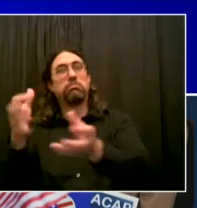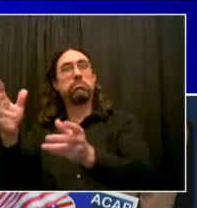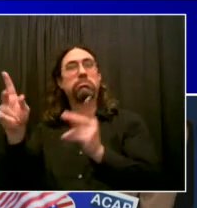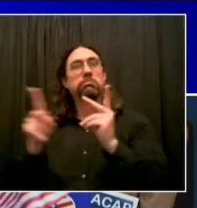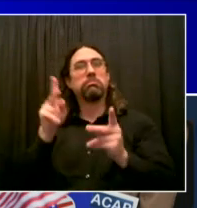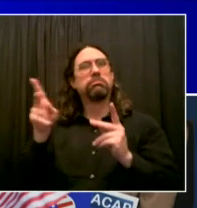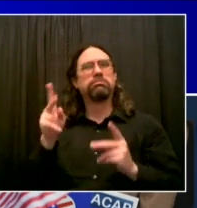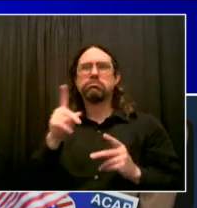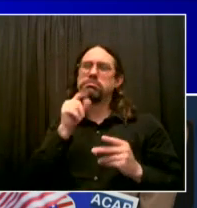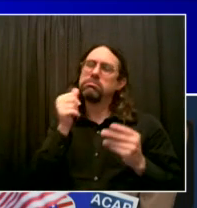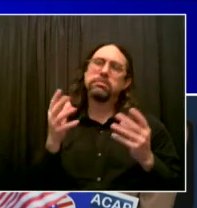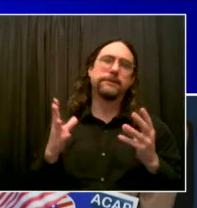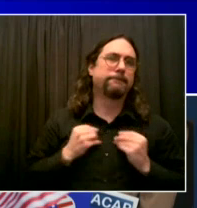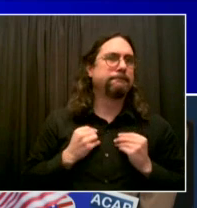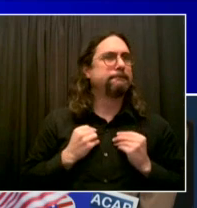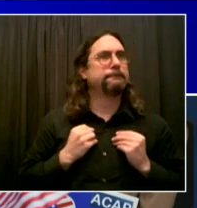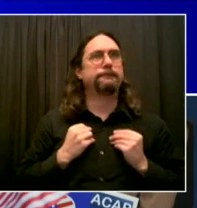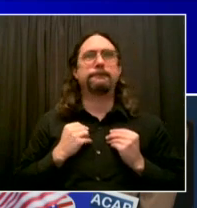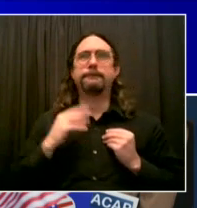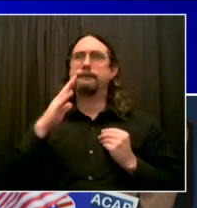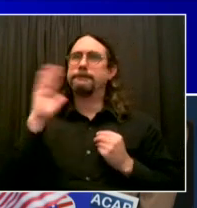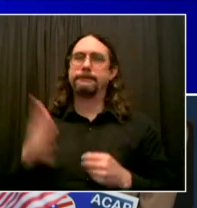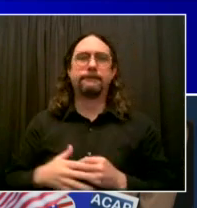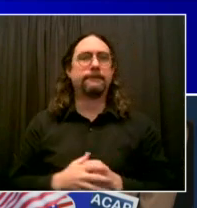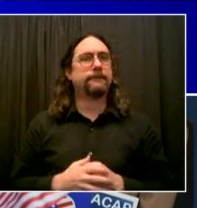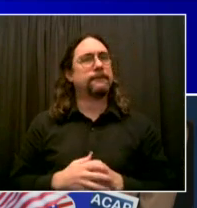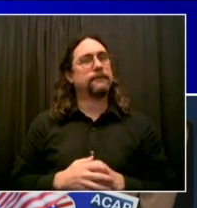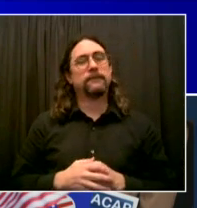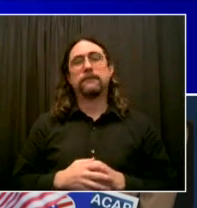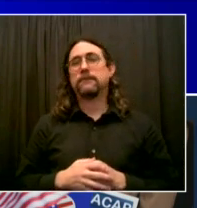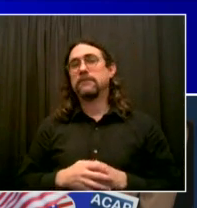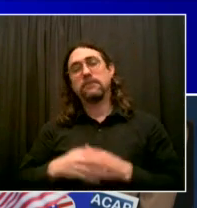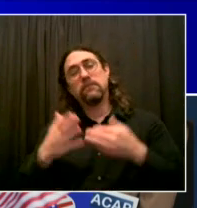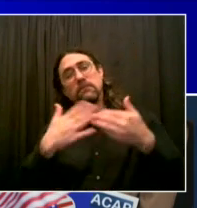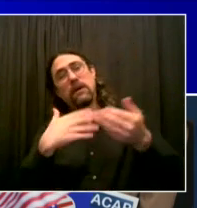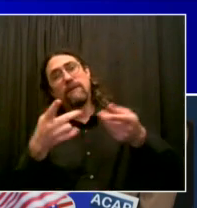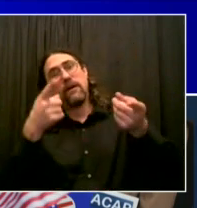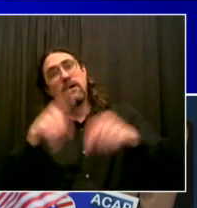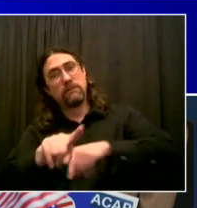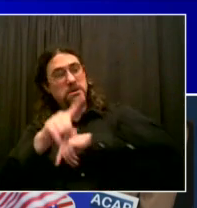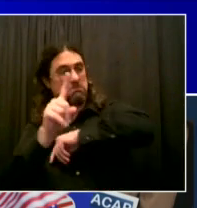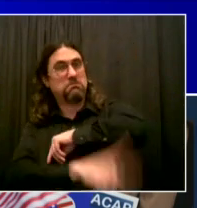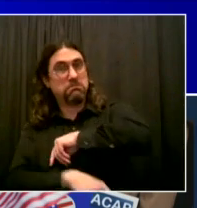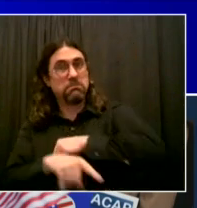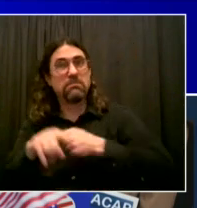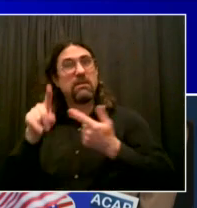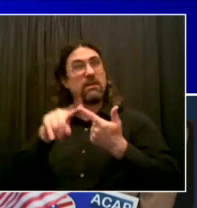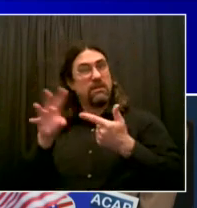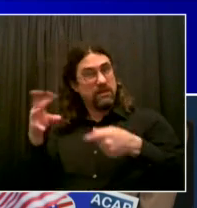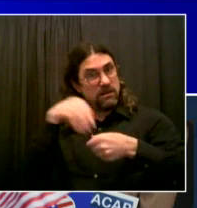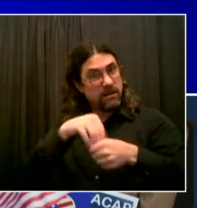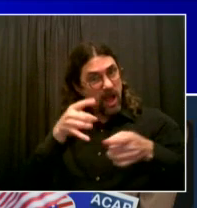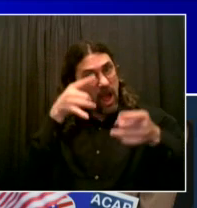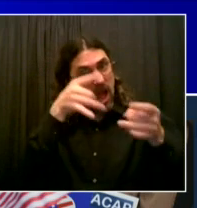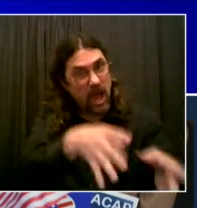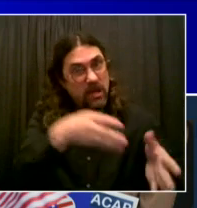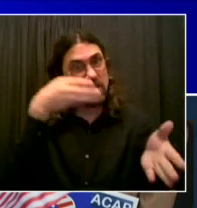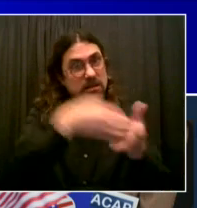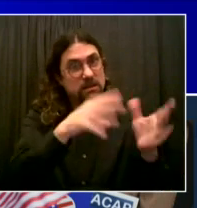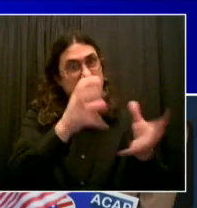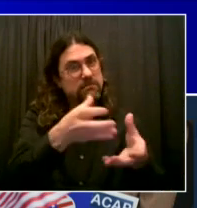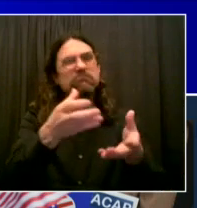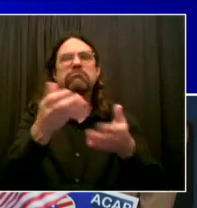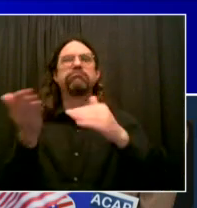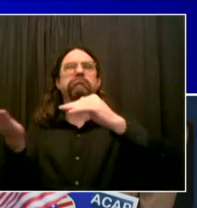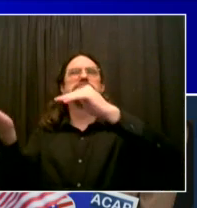consequences. And that's what we do every day, make sure that no offense goes without the right follow-through and the right